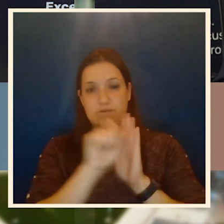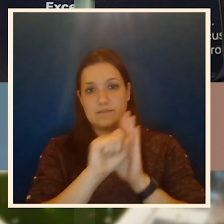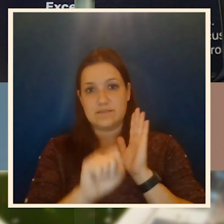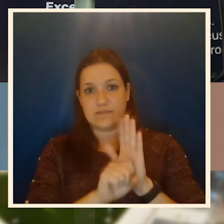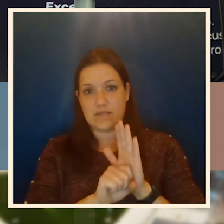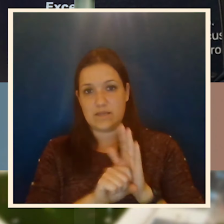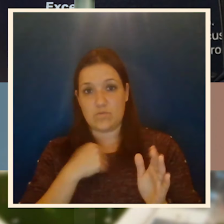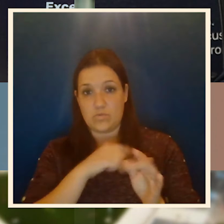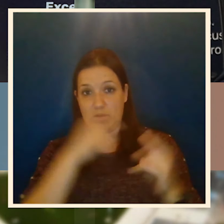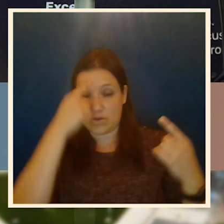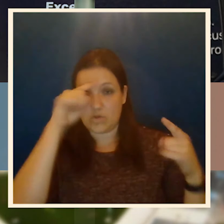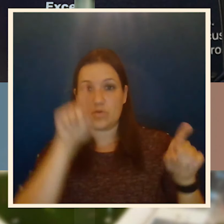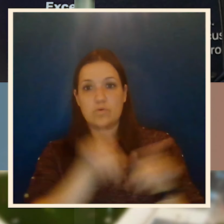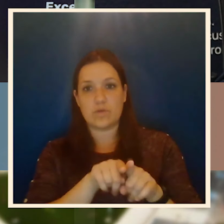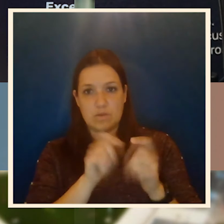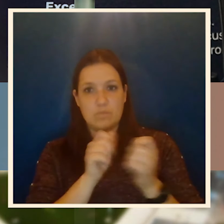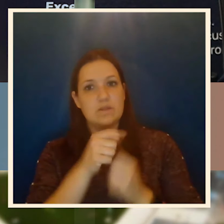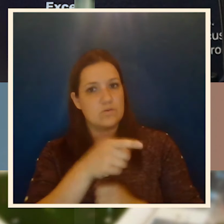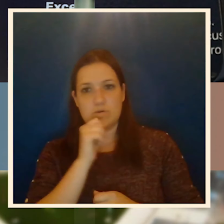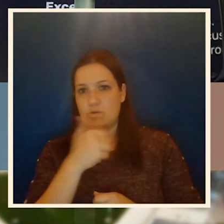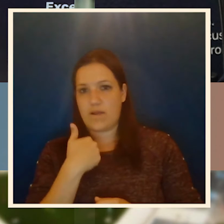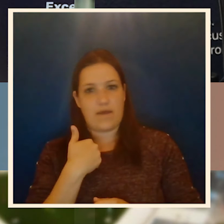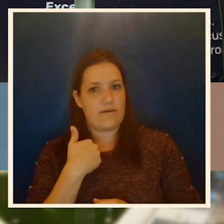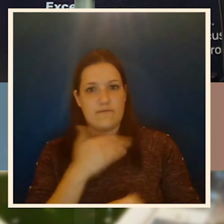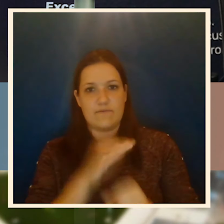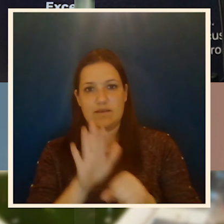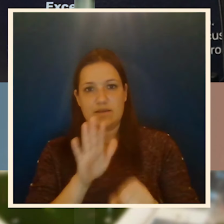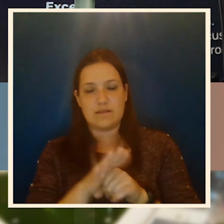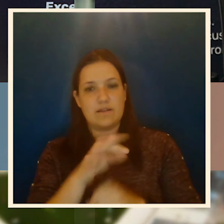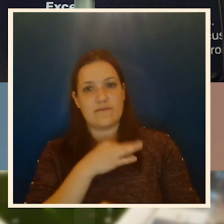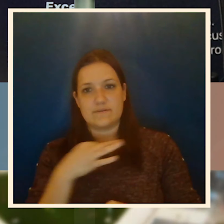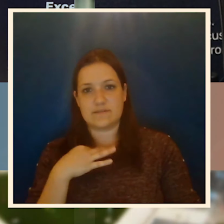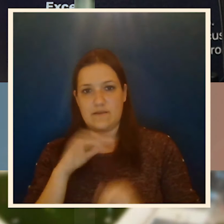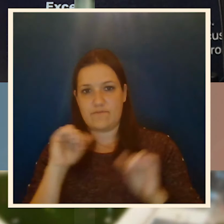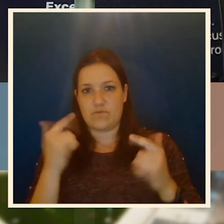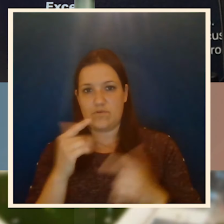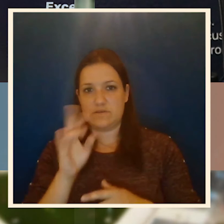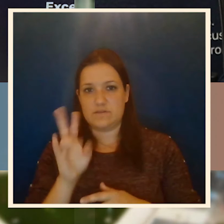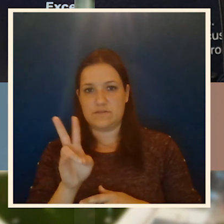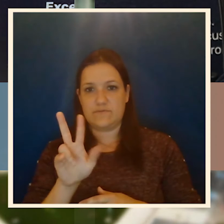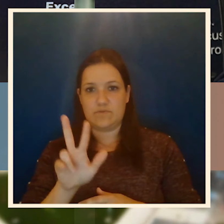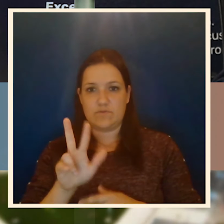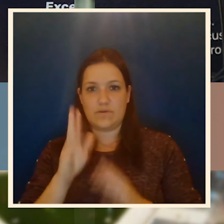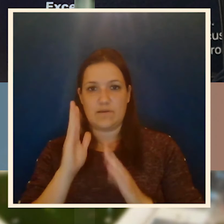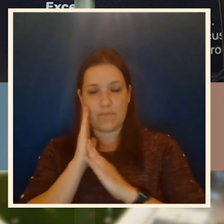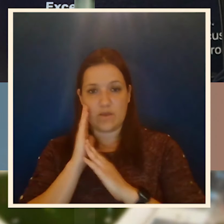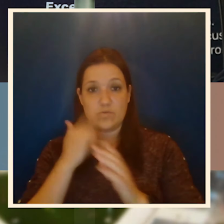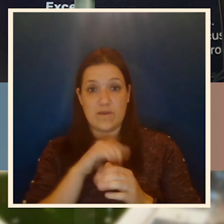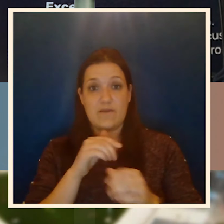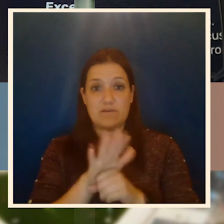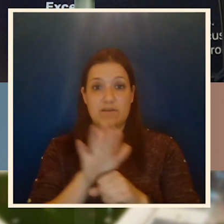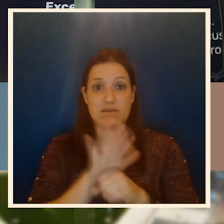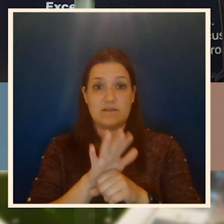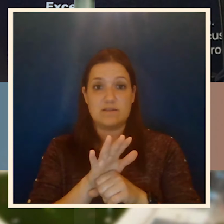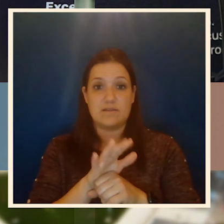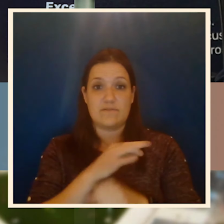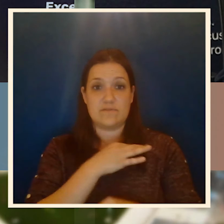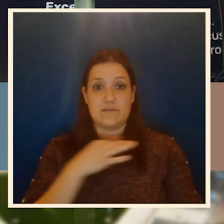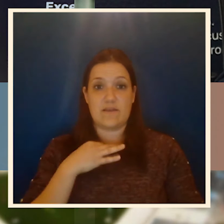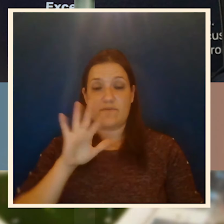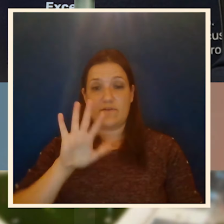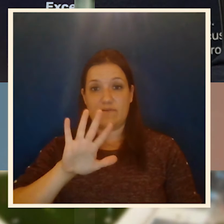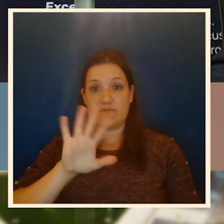is we agree with you that we don't have enough staff for all 73 beds, but we have enough staff for 57